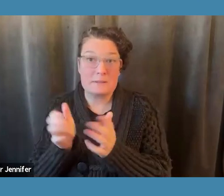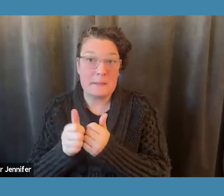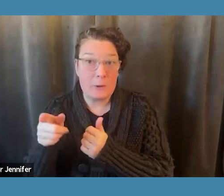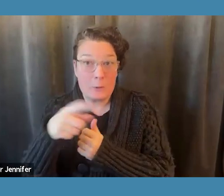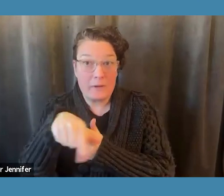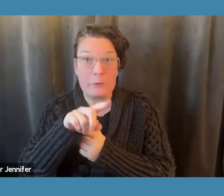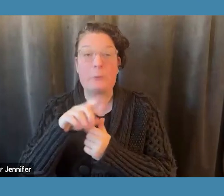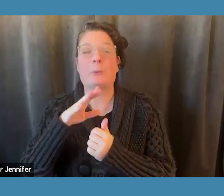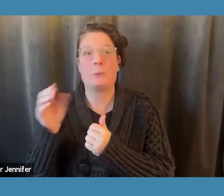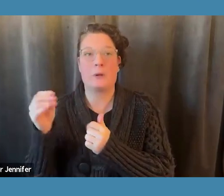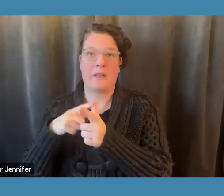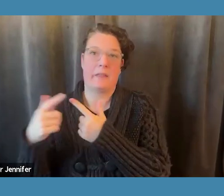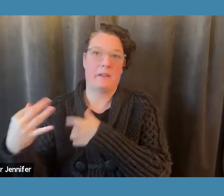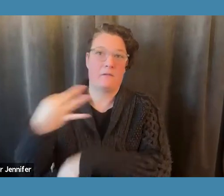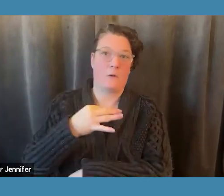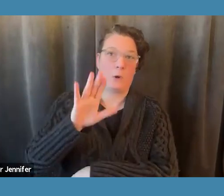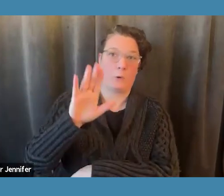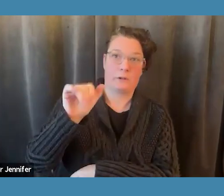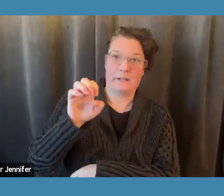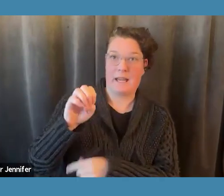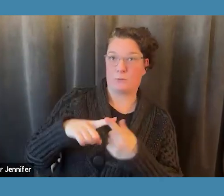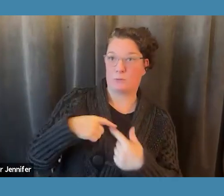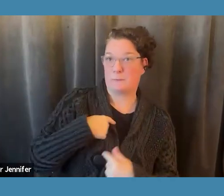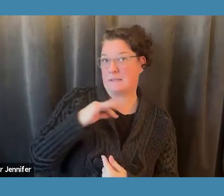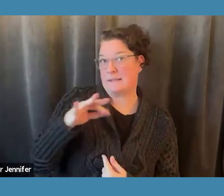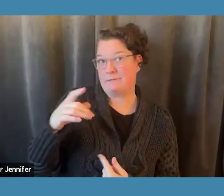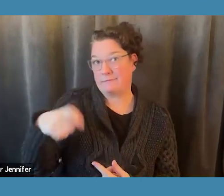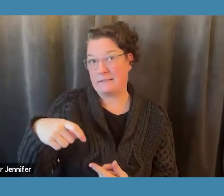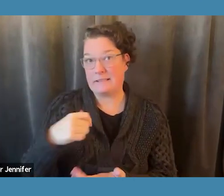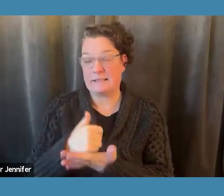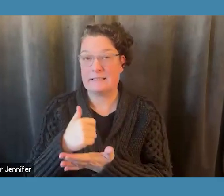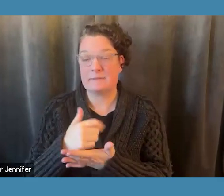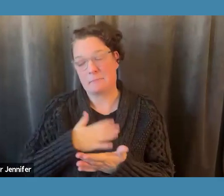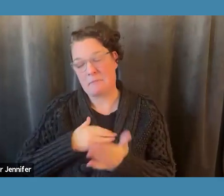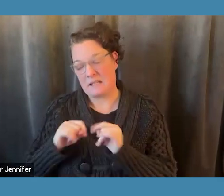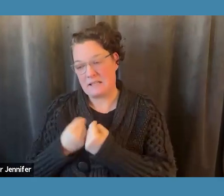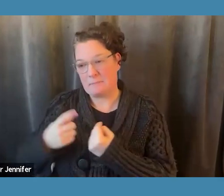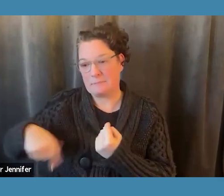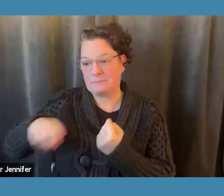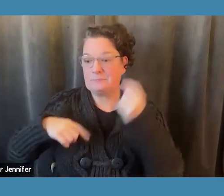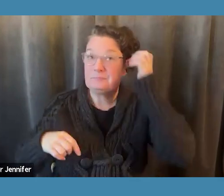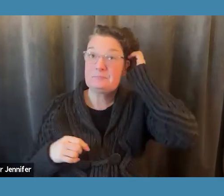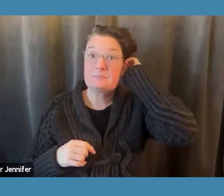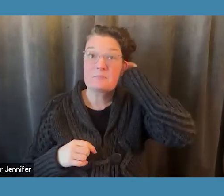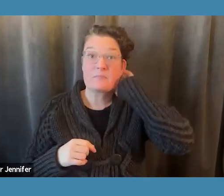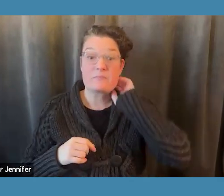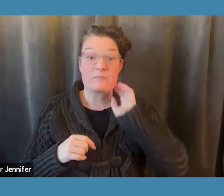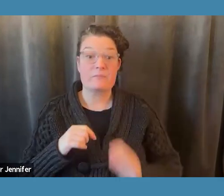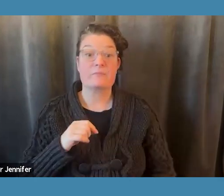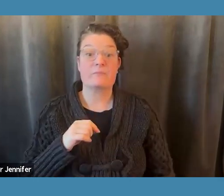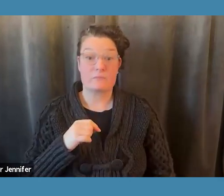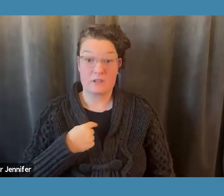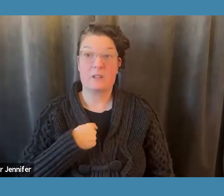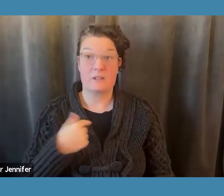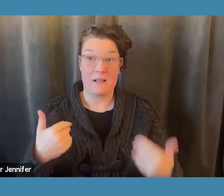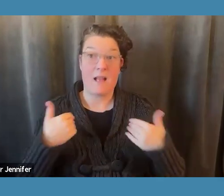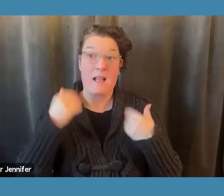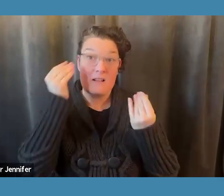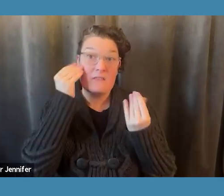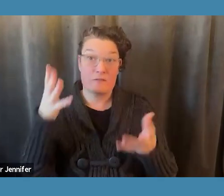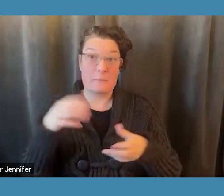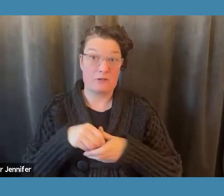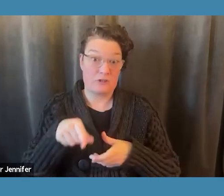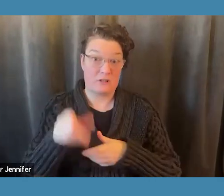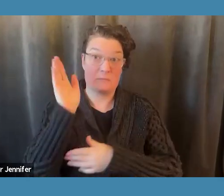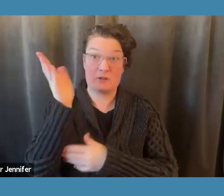forward your case onto my team for assistance. And I'll also say that while I do have information in this